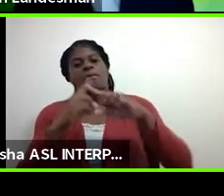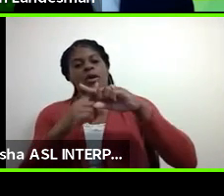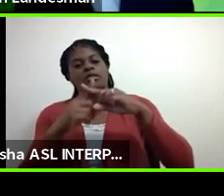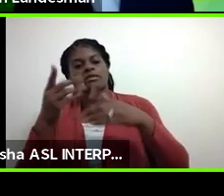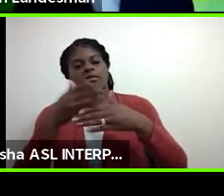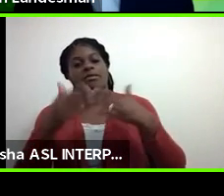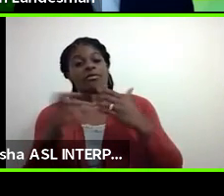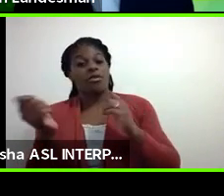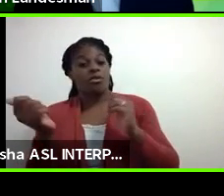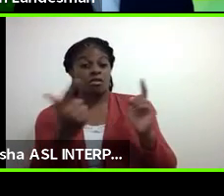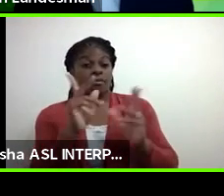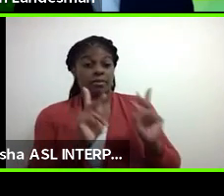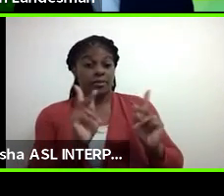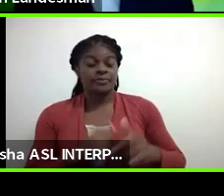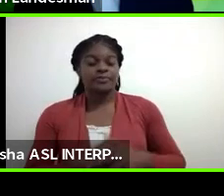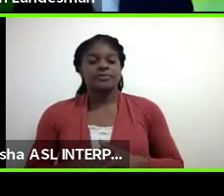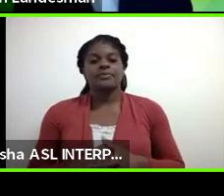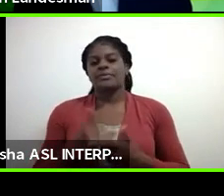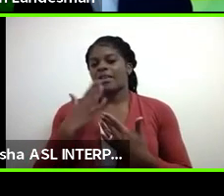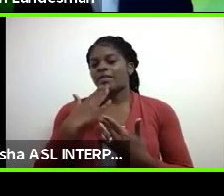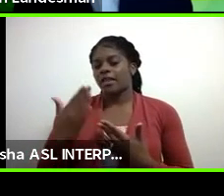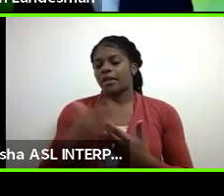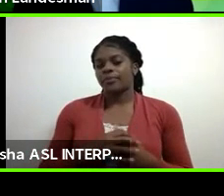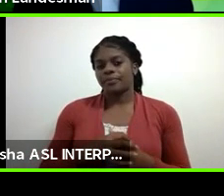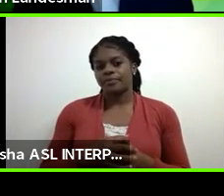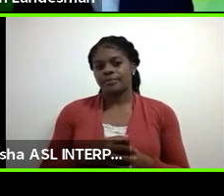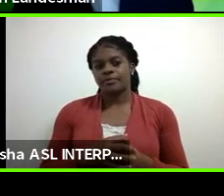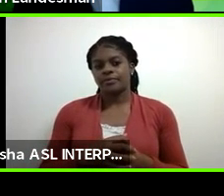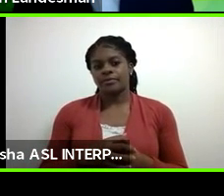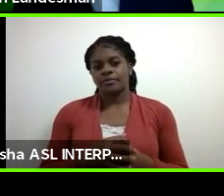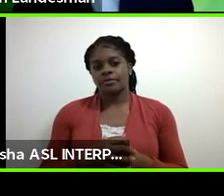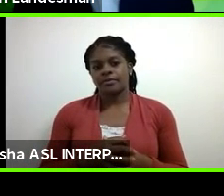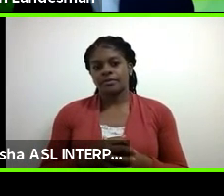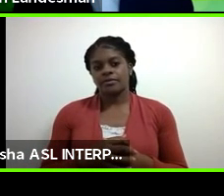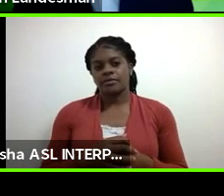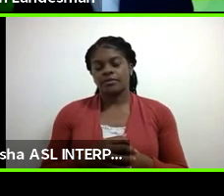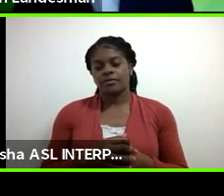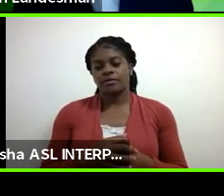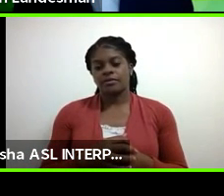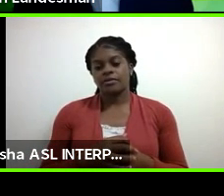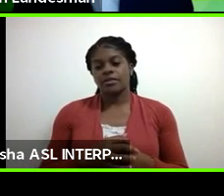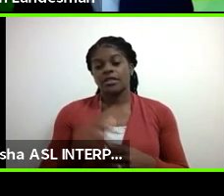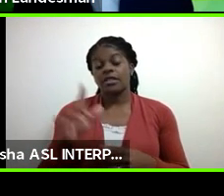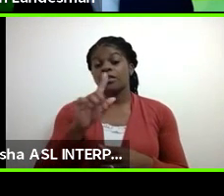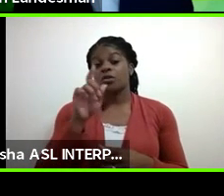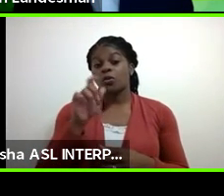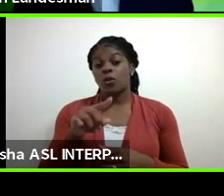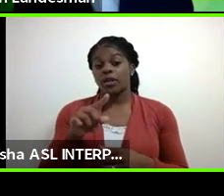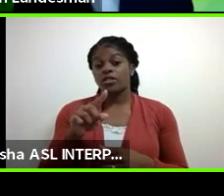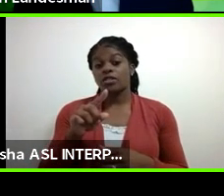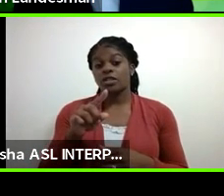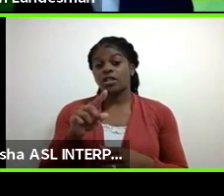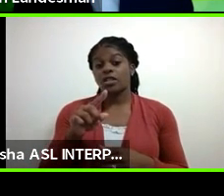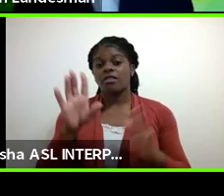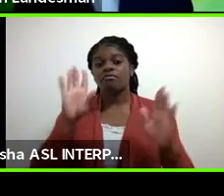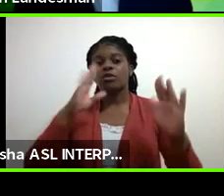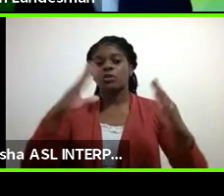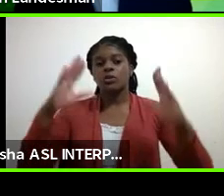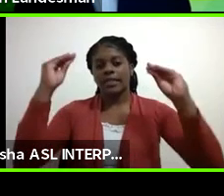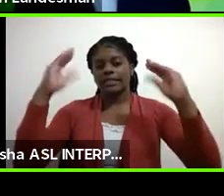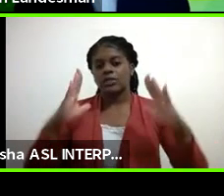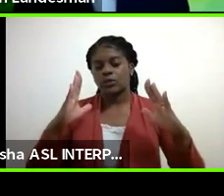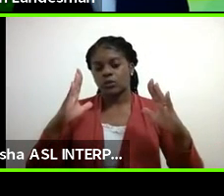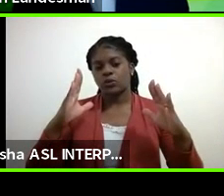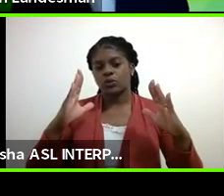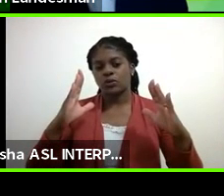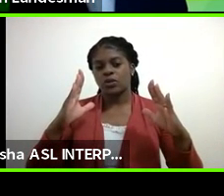Thank you. So here's a question that really goes to the teachers who are